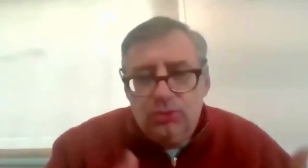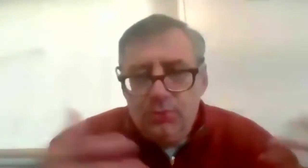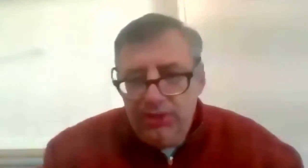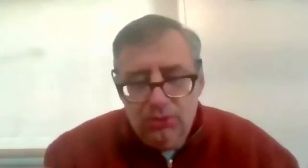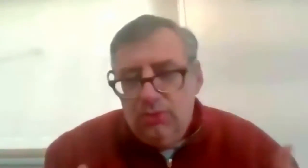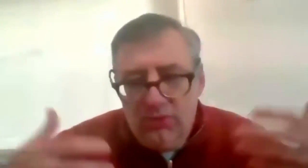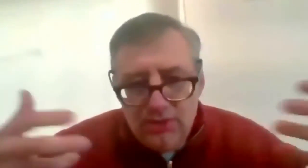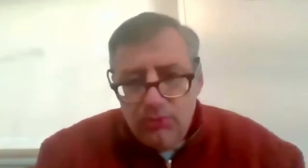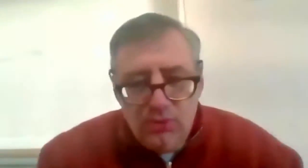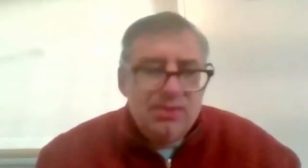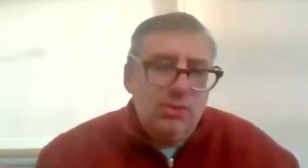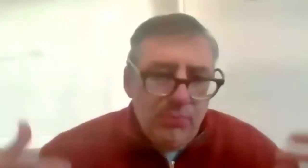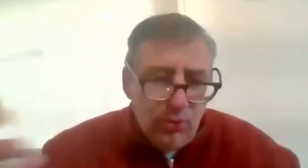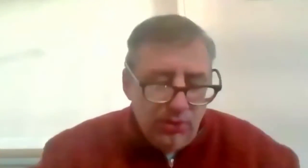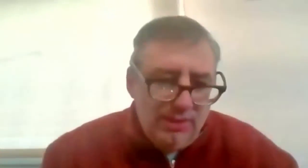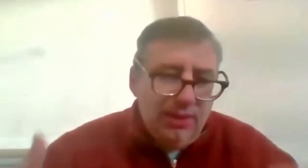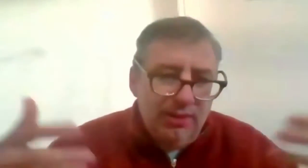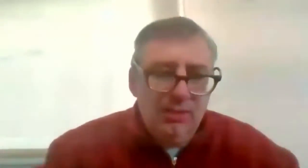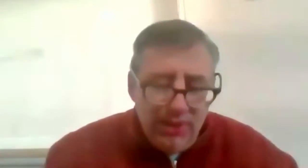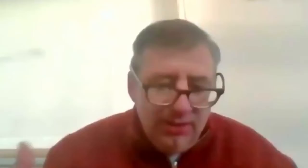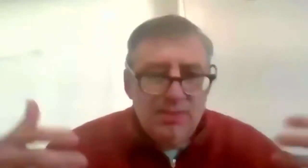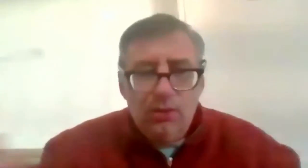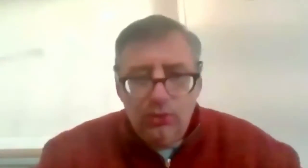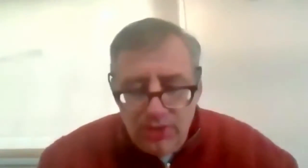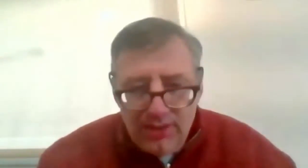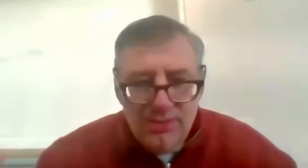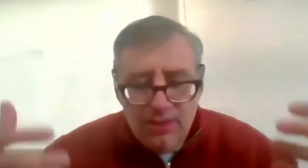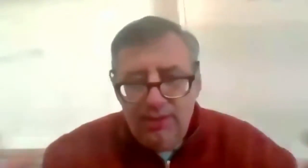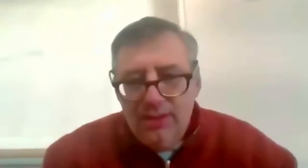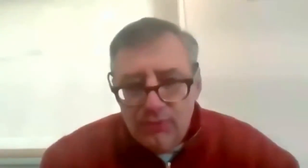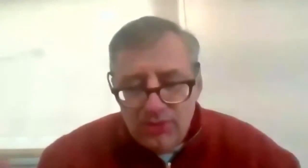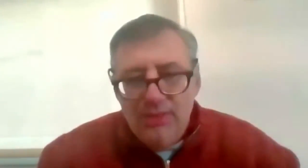eventually engaged in discussions with Argentinian